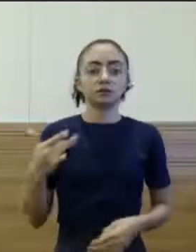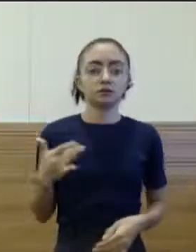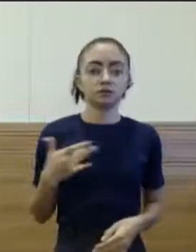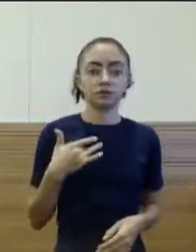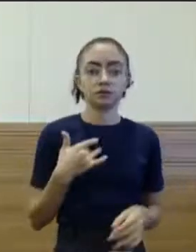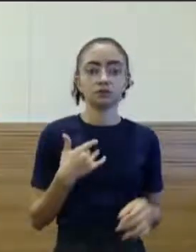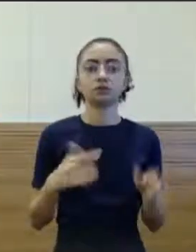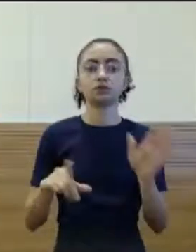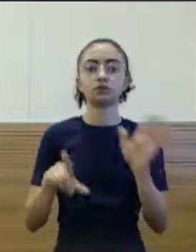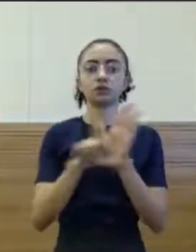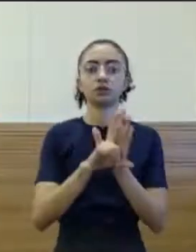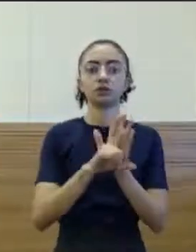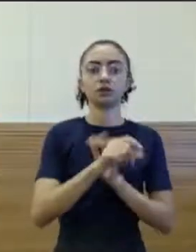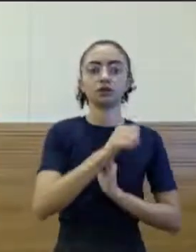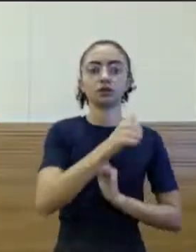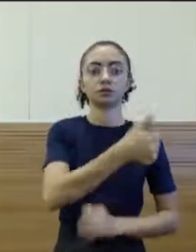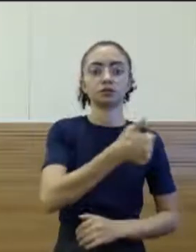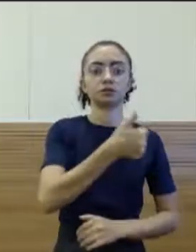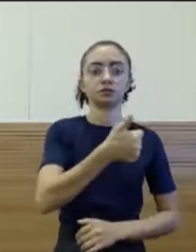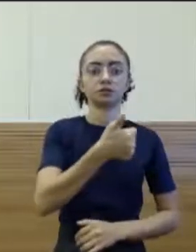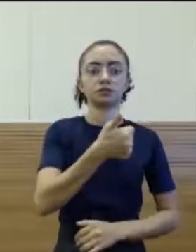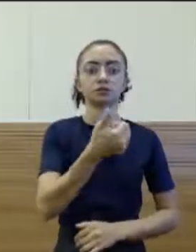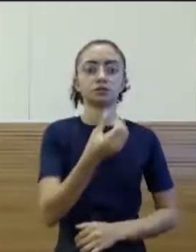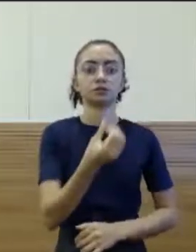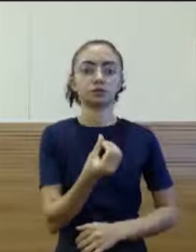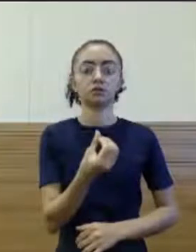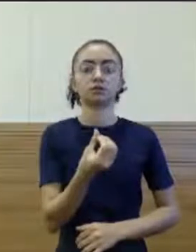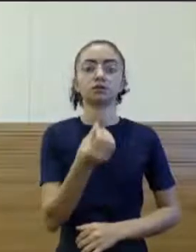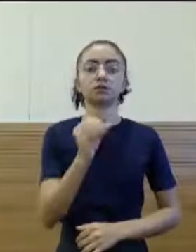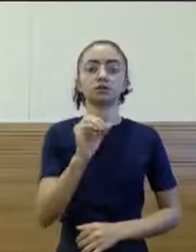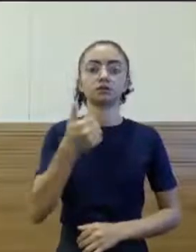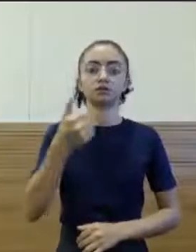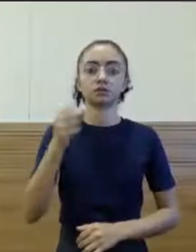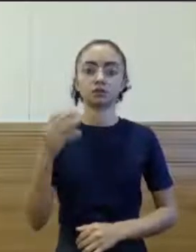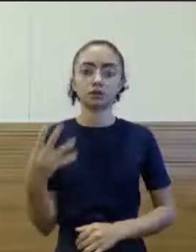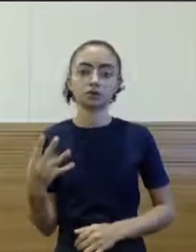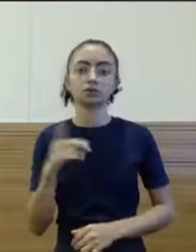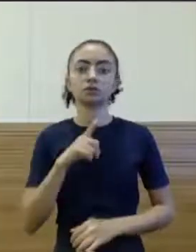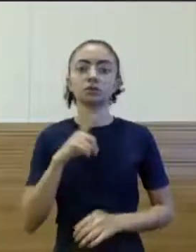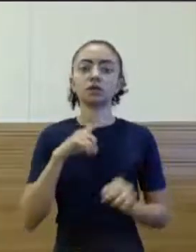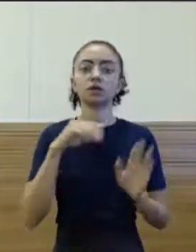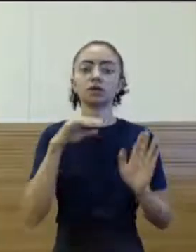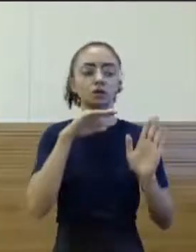the law of the healthy food law